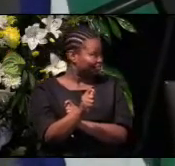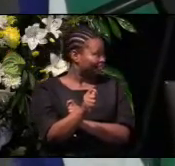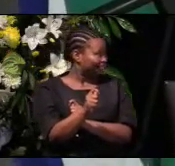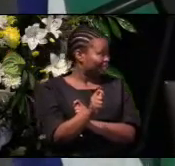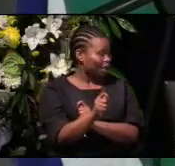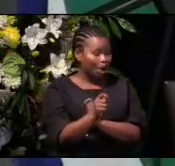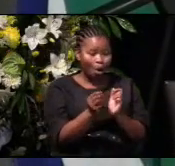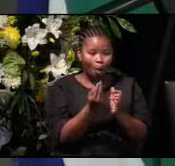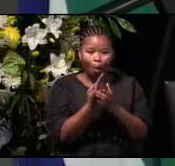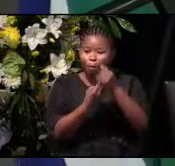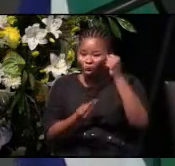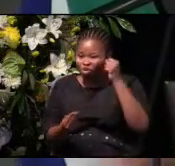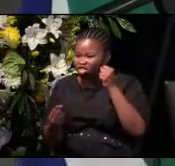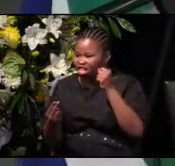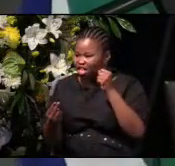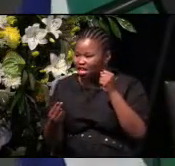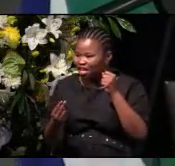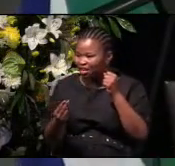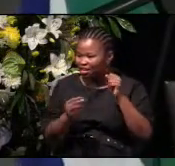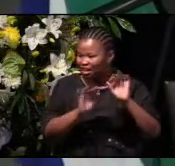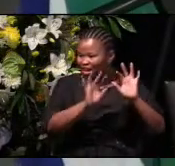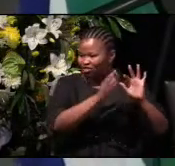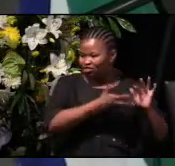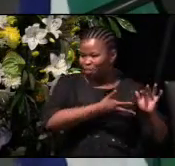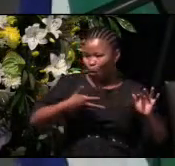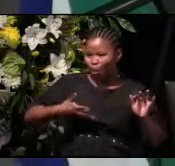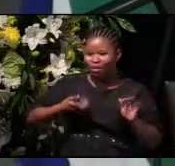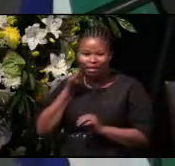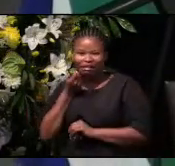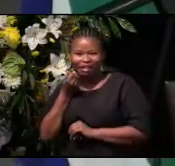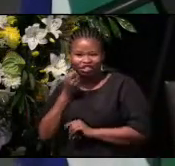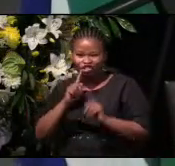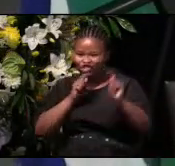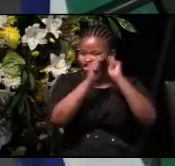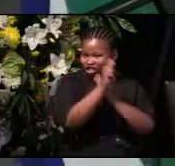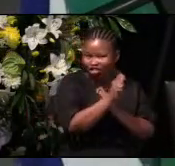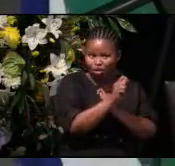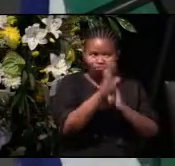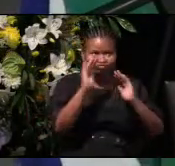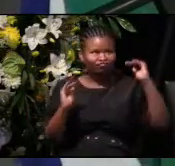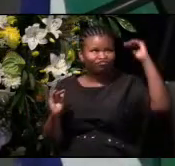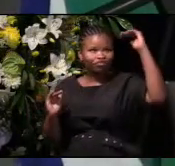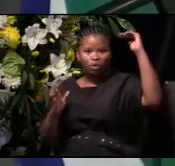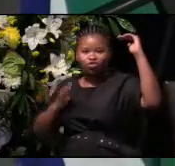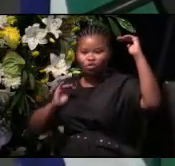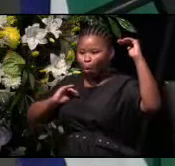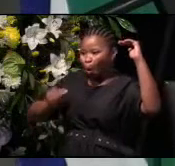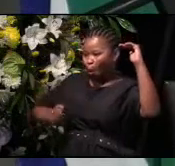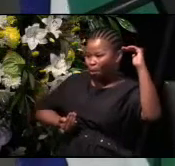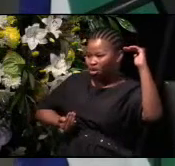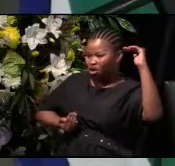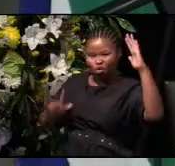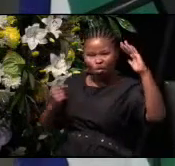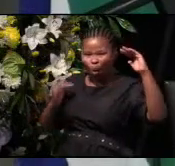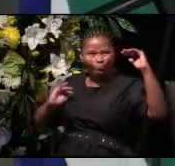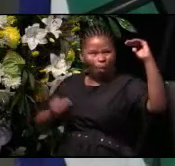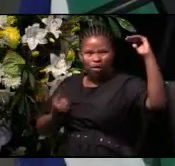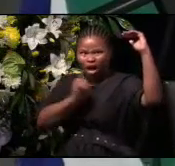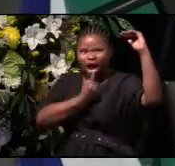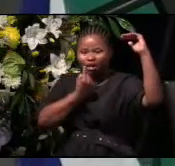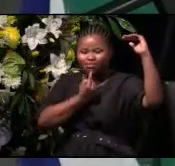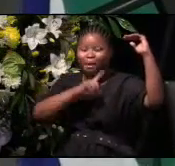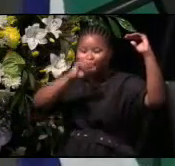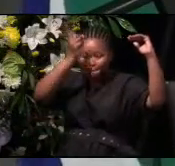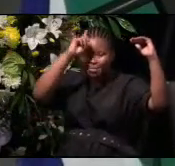both color and gender has not changed predominantly is women not only women